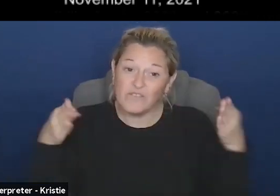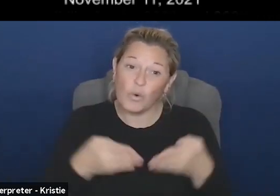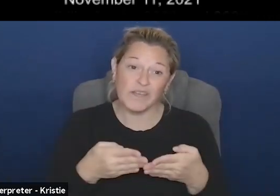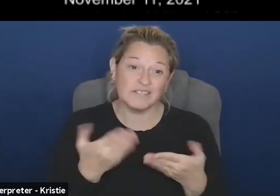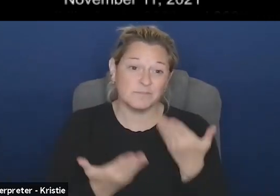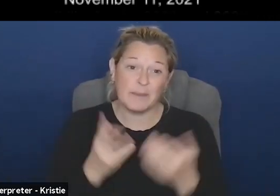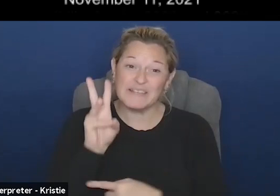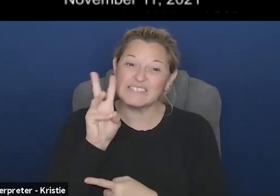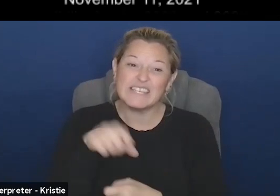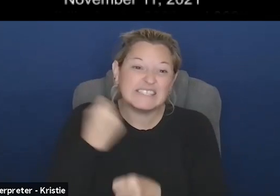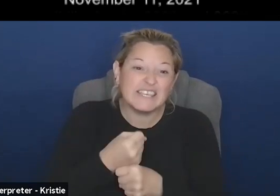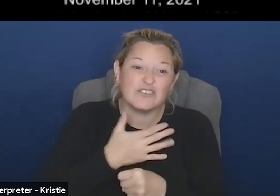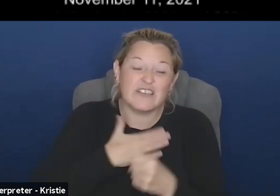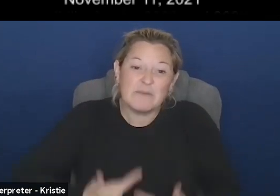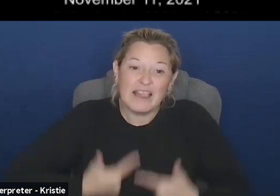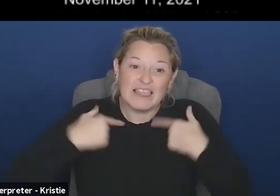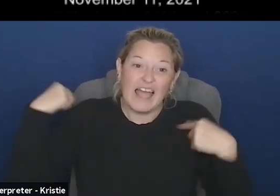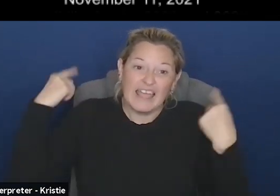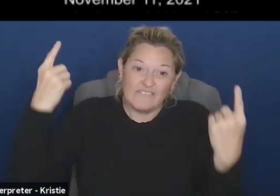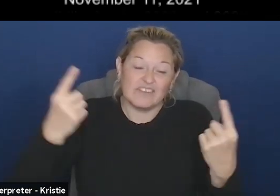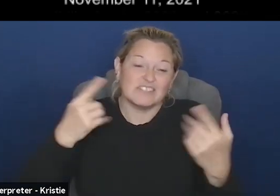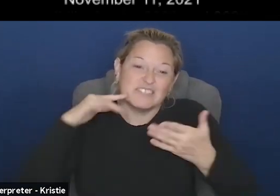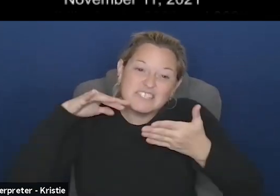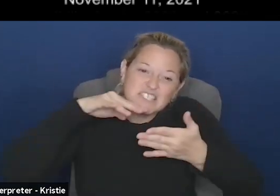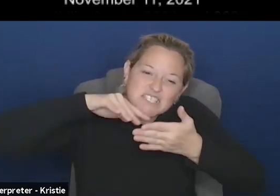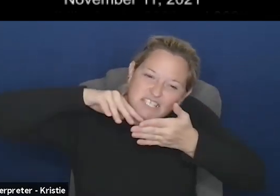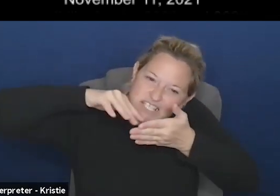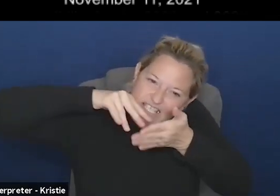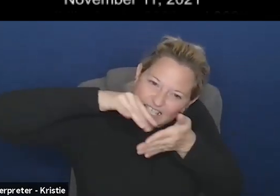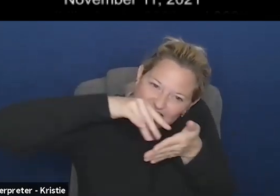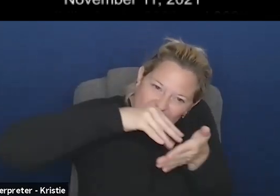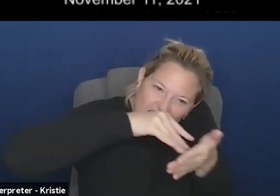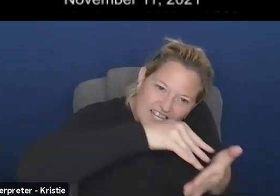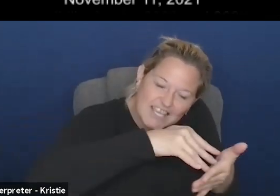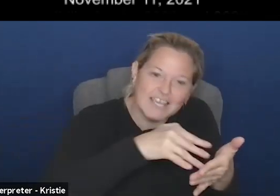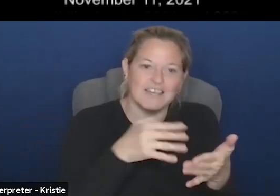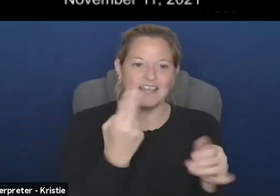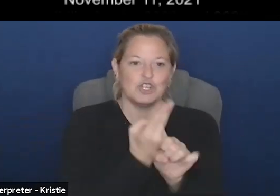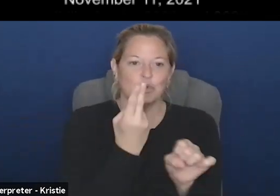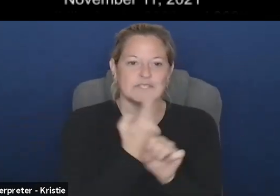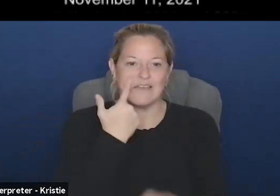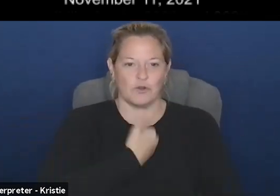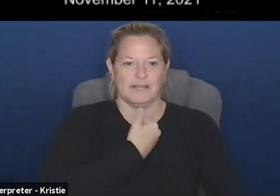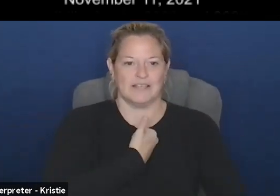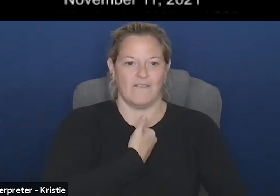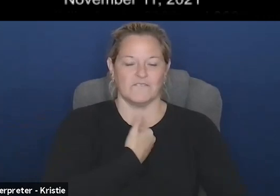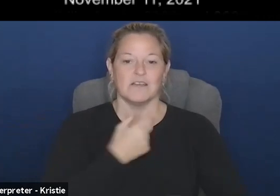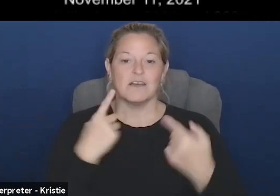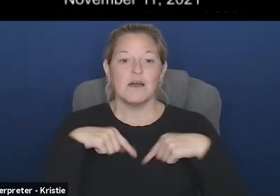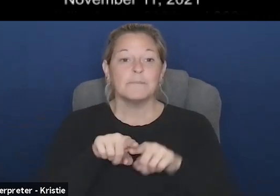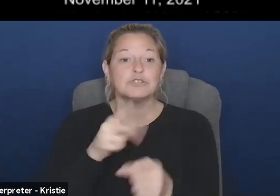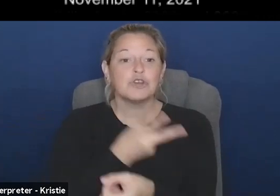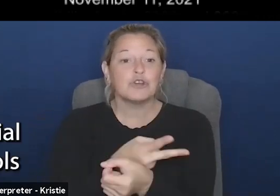studying it, and I use it once in a while. But the main thing I learned in grad school is actually how to design